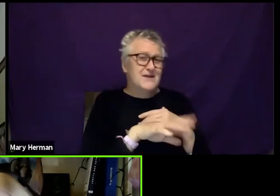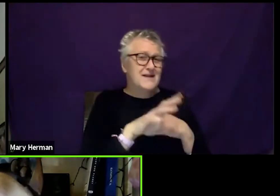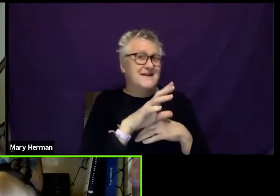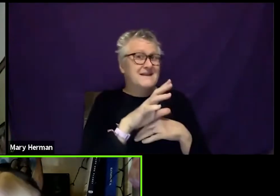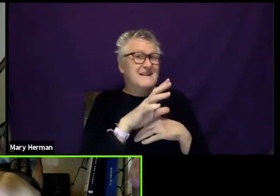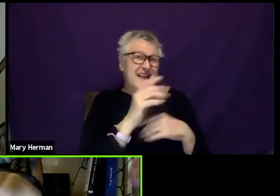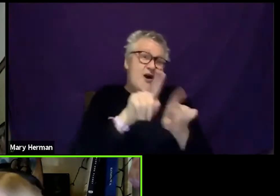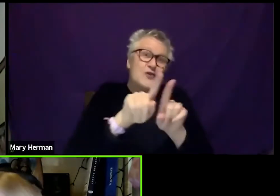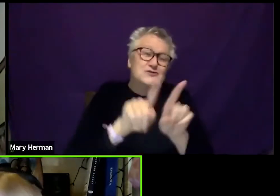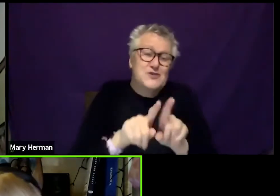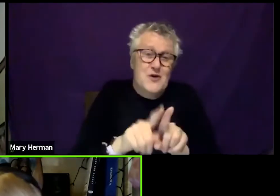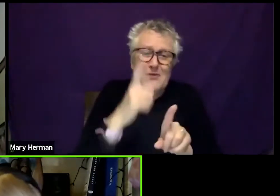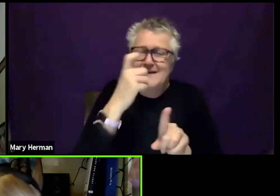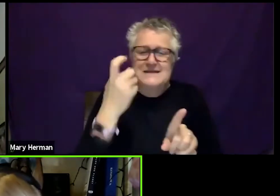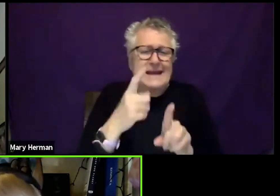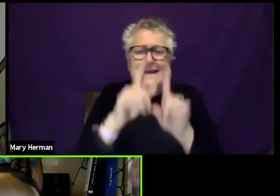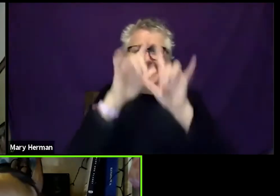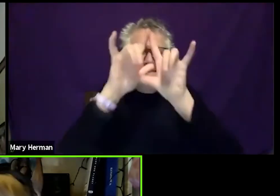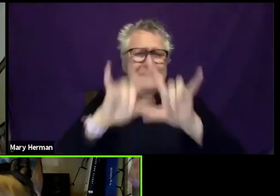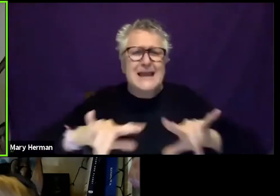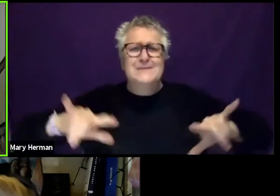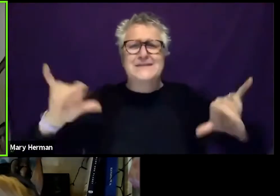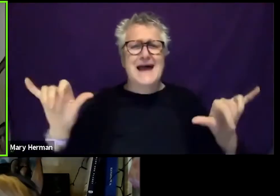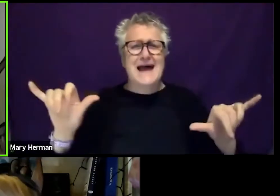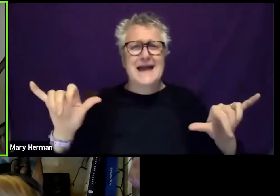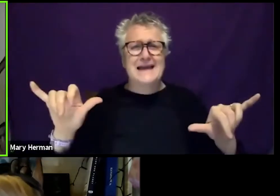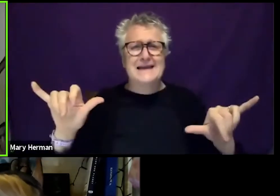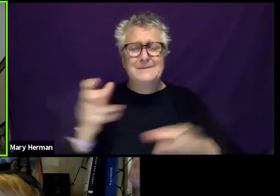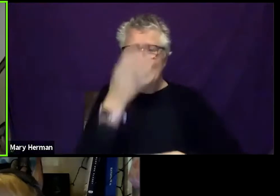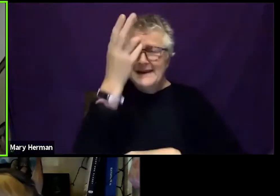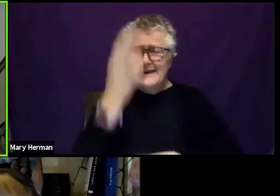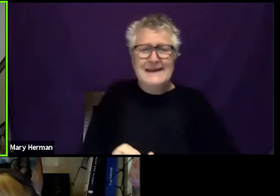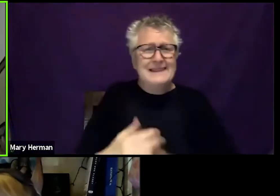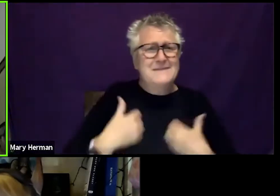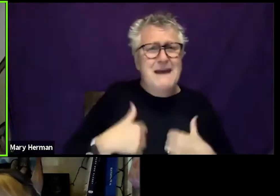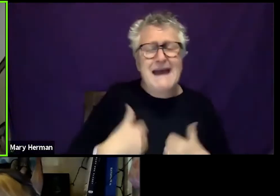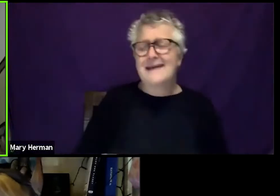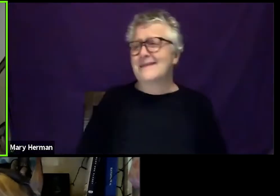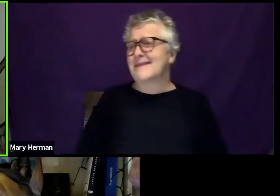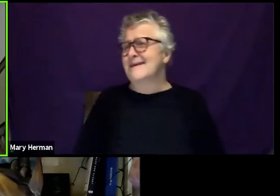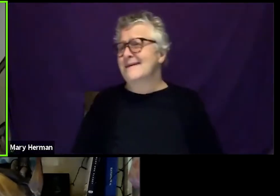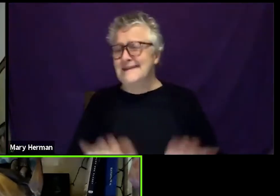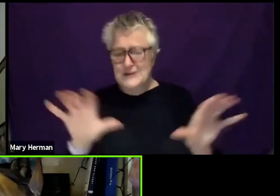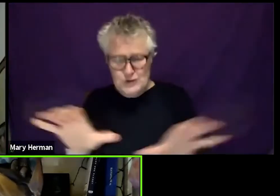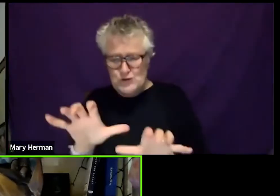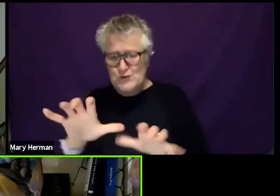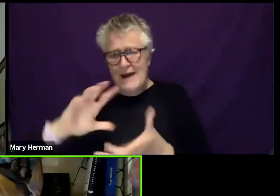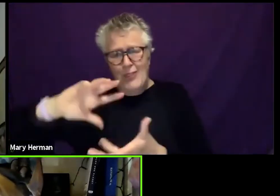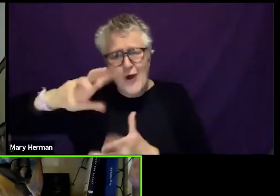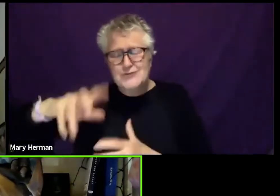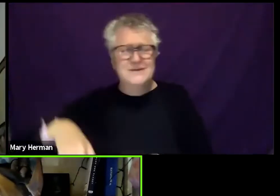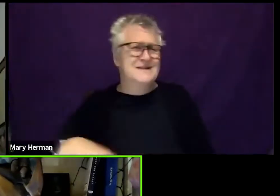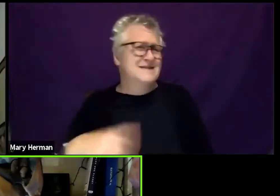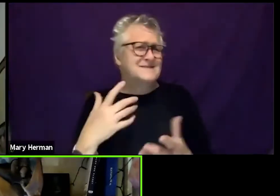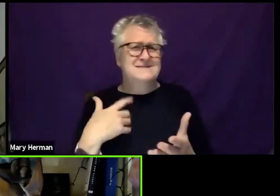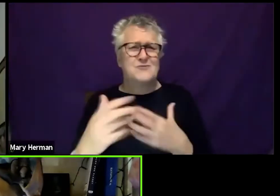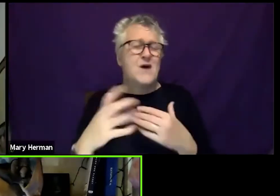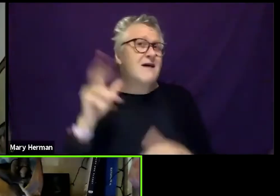can be in your bubble bath listening to your audiobook. Right. Yeah. So I love that. What else? I